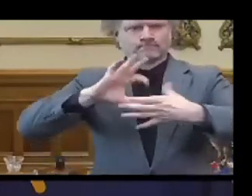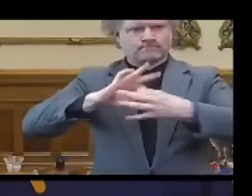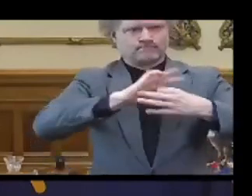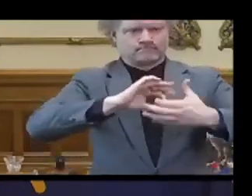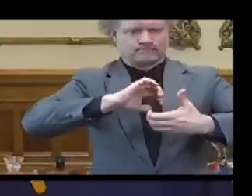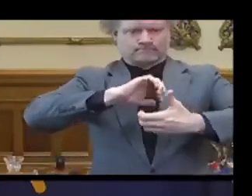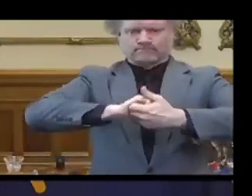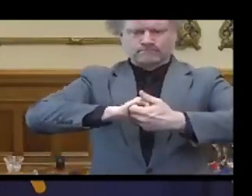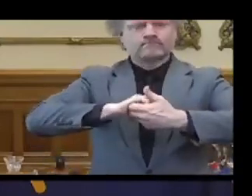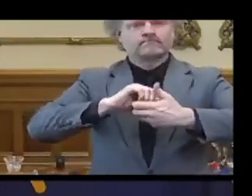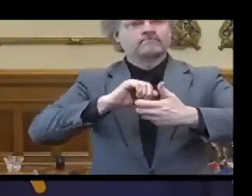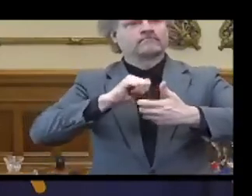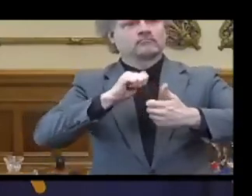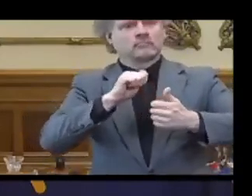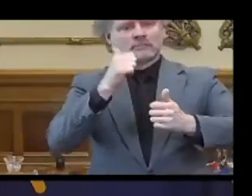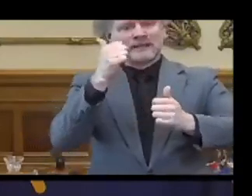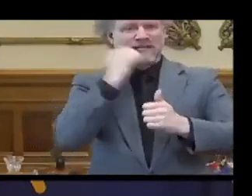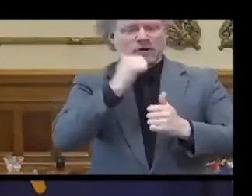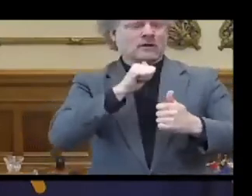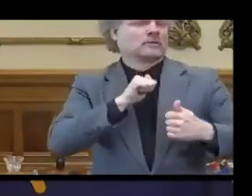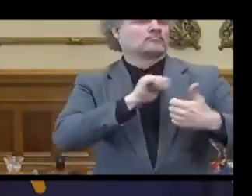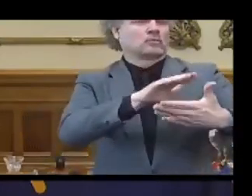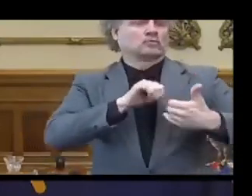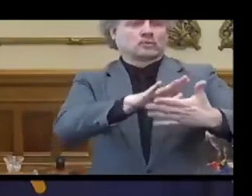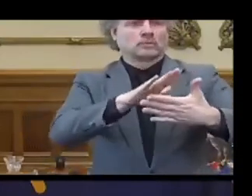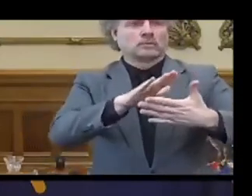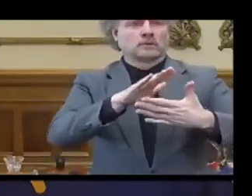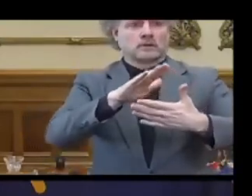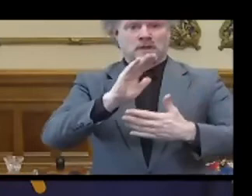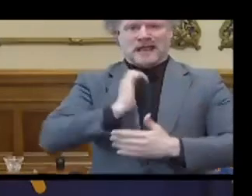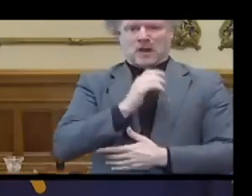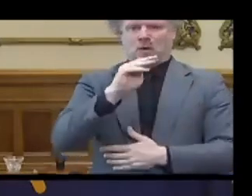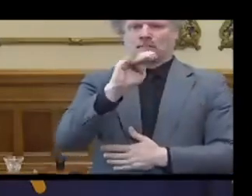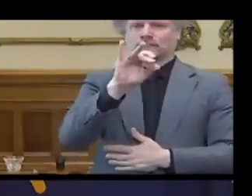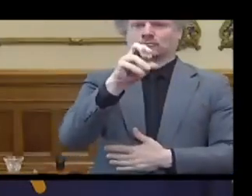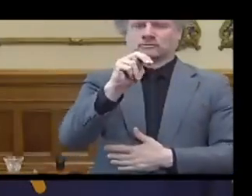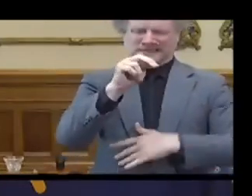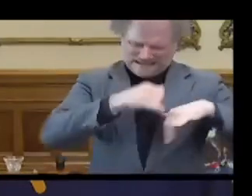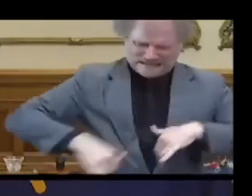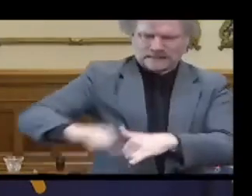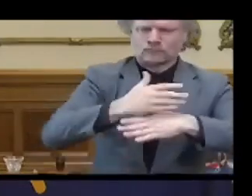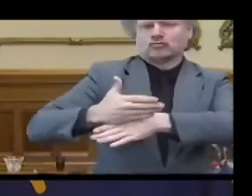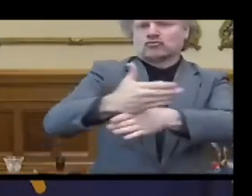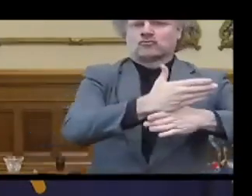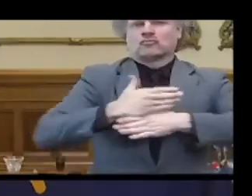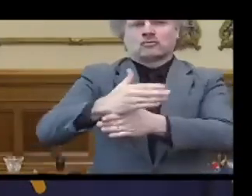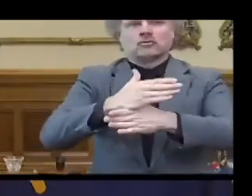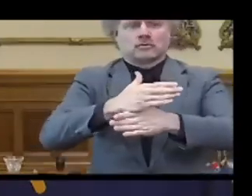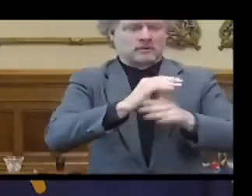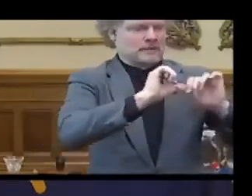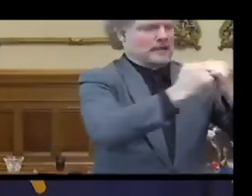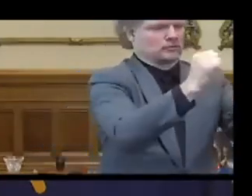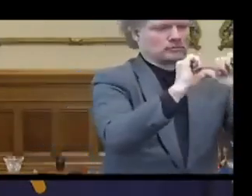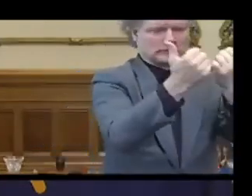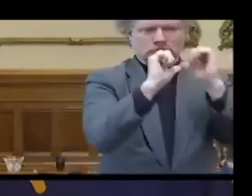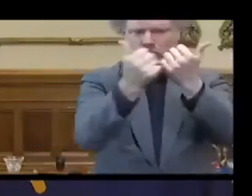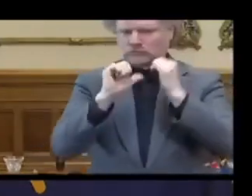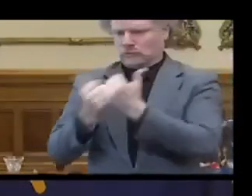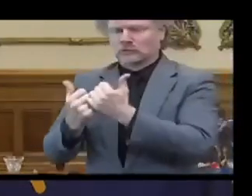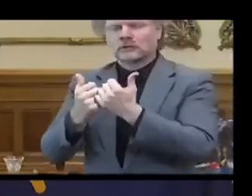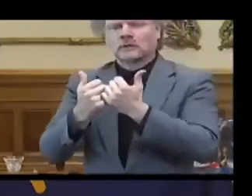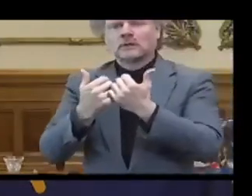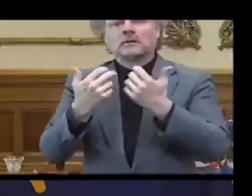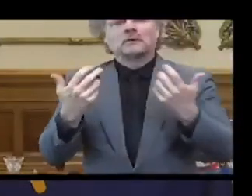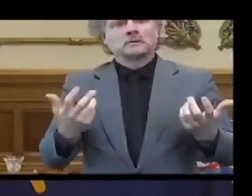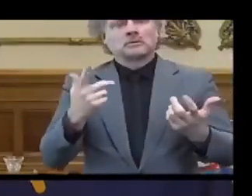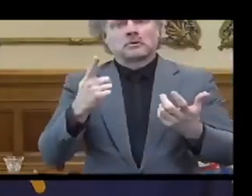exercise nature that we approach every single day, the mission that we have, that we all have, agency by agency. So it's not